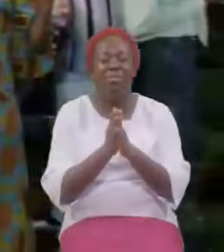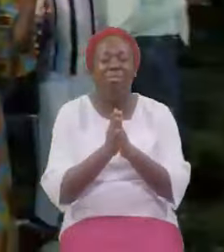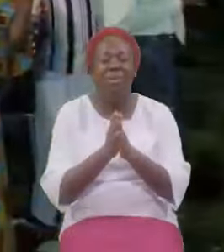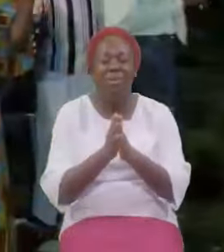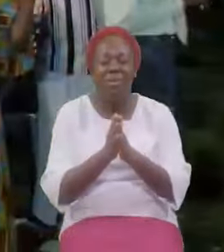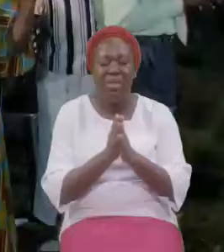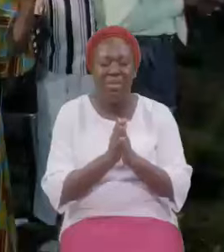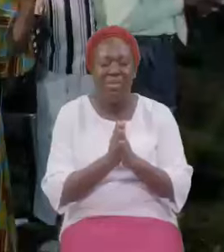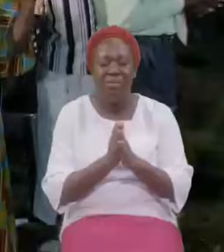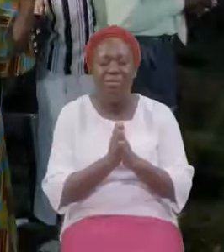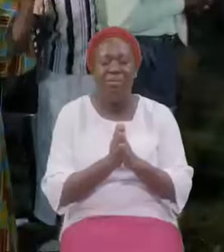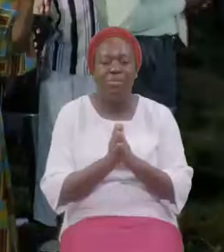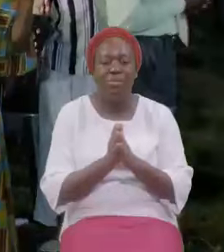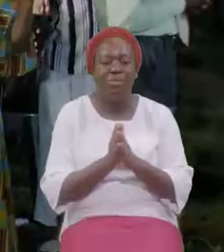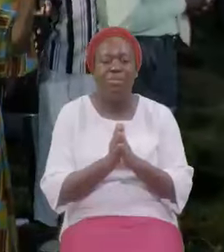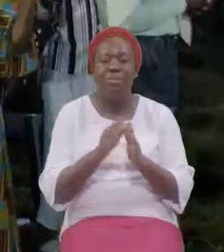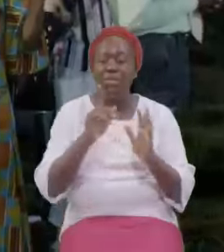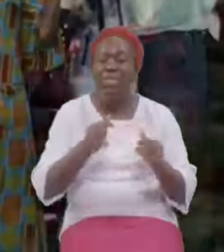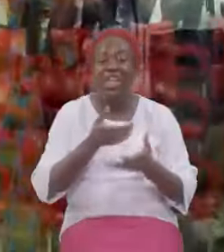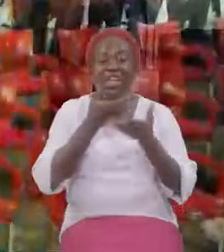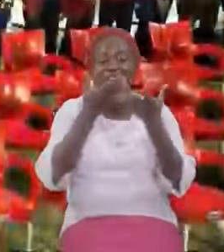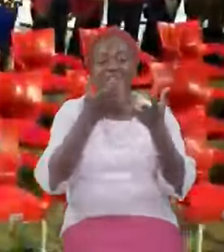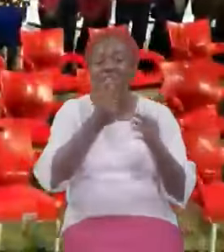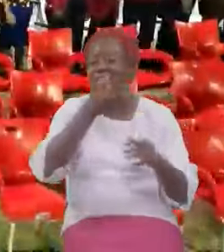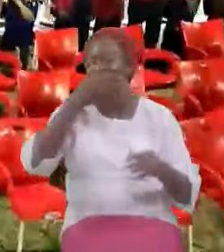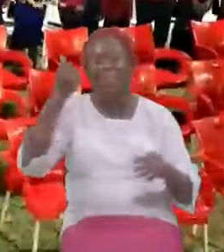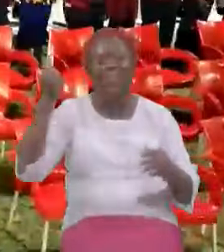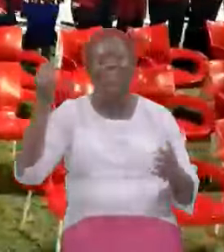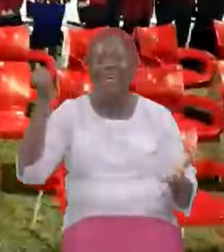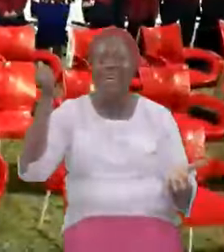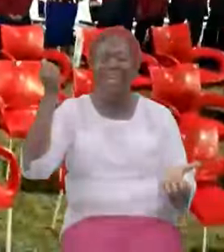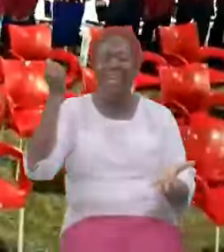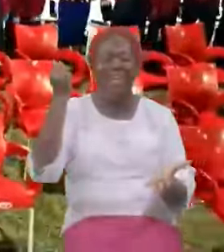Amen. You can shout a better amen than that.